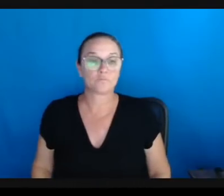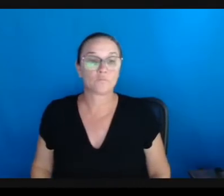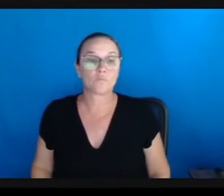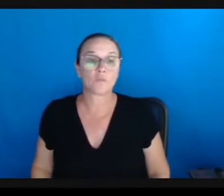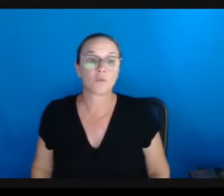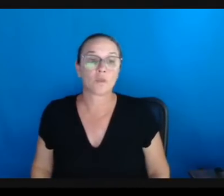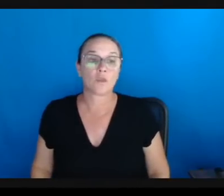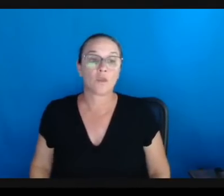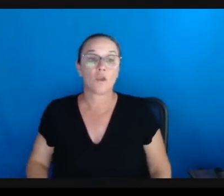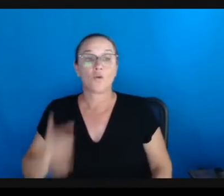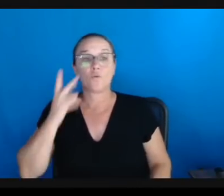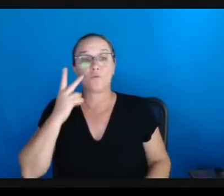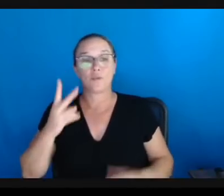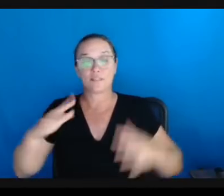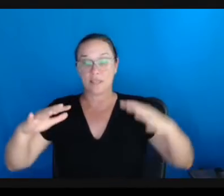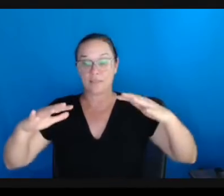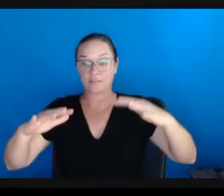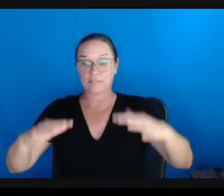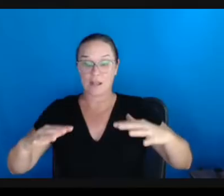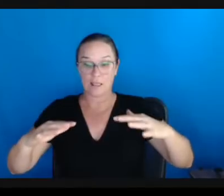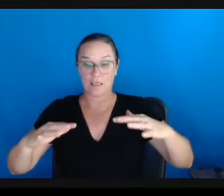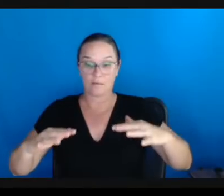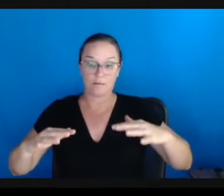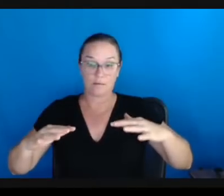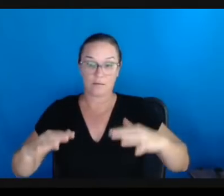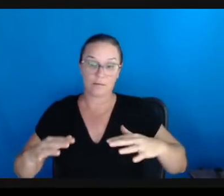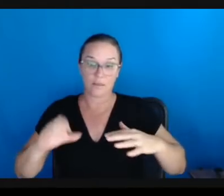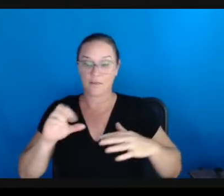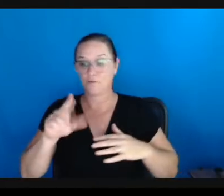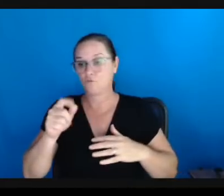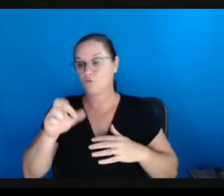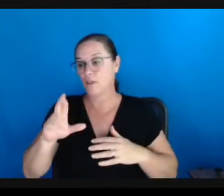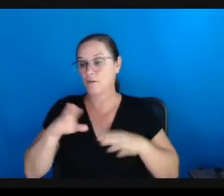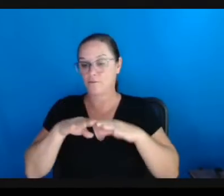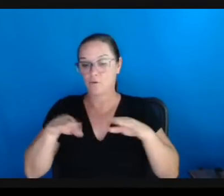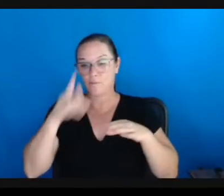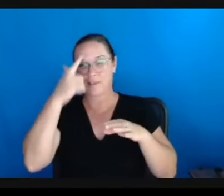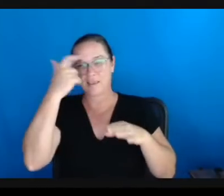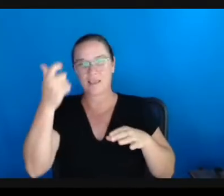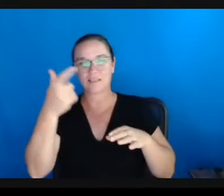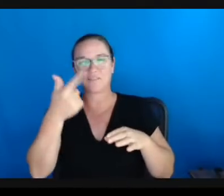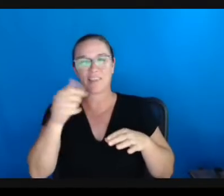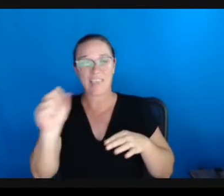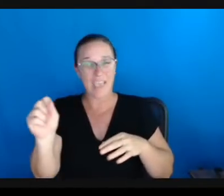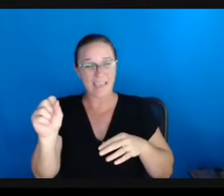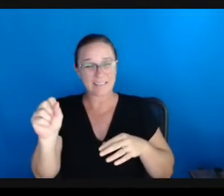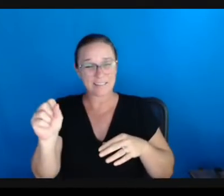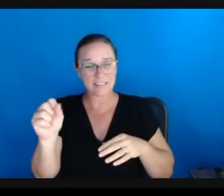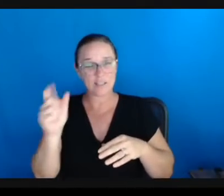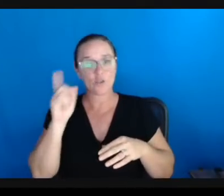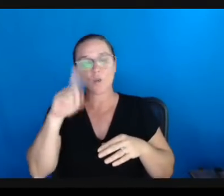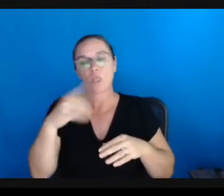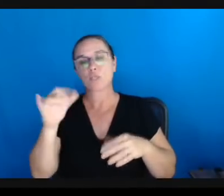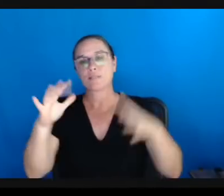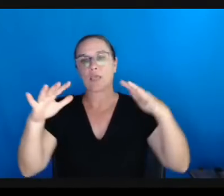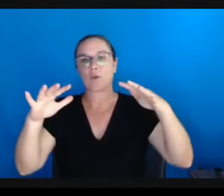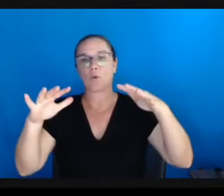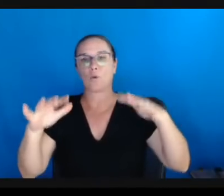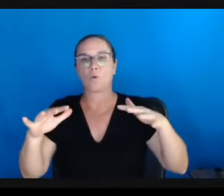crater floor because of the gases that are released. It's really frothy stuff. So it does appear to kind of settle